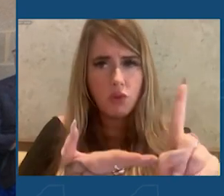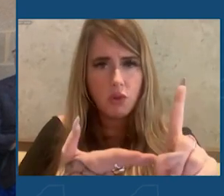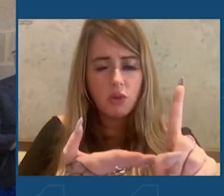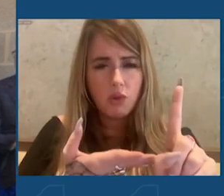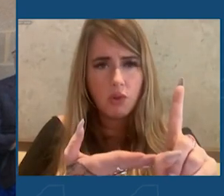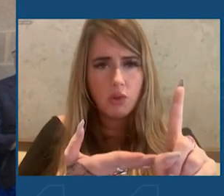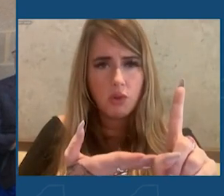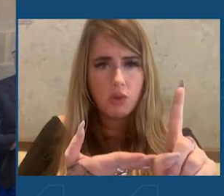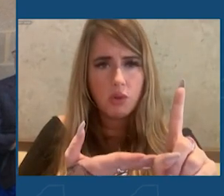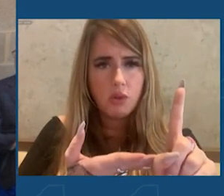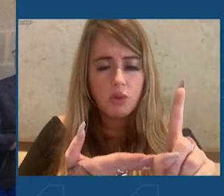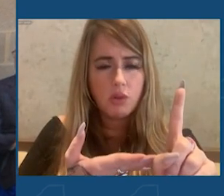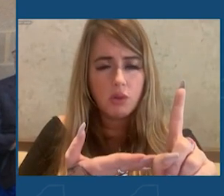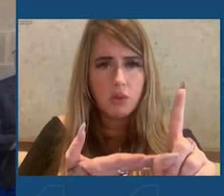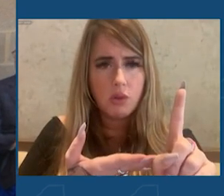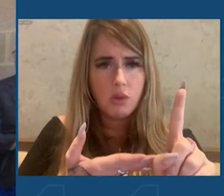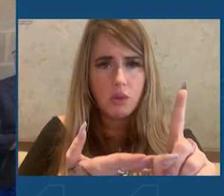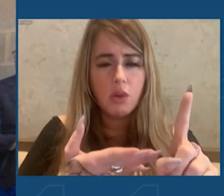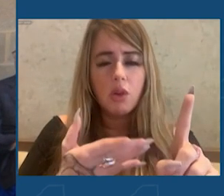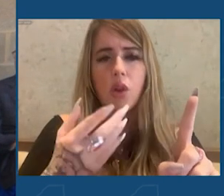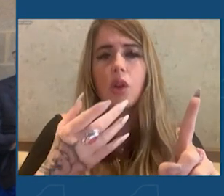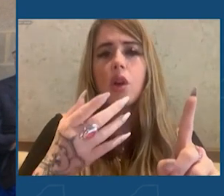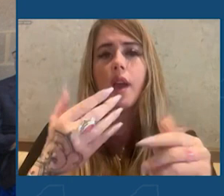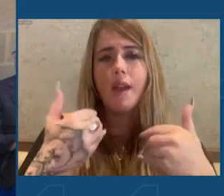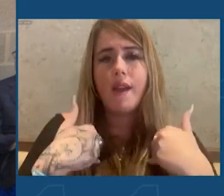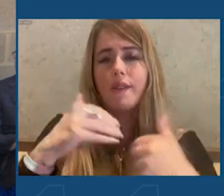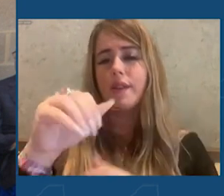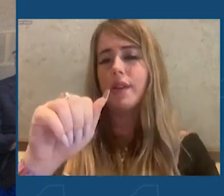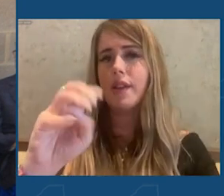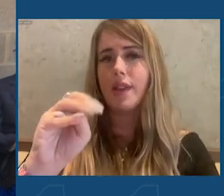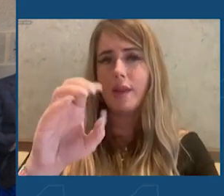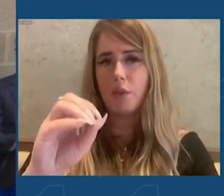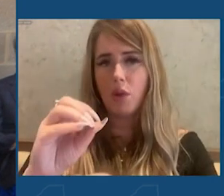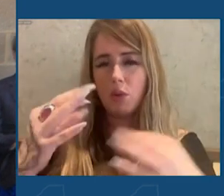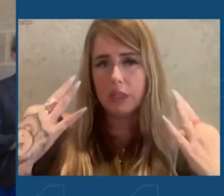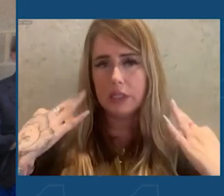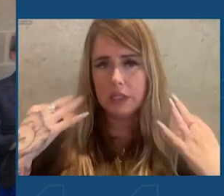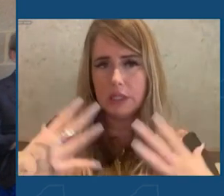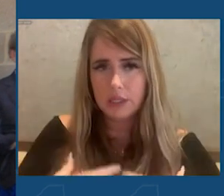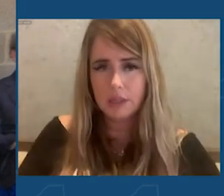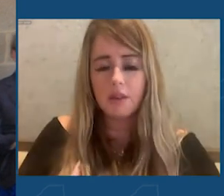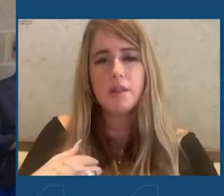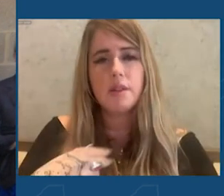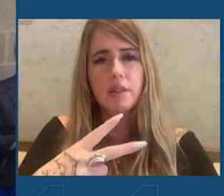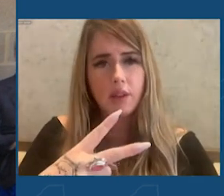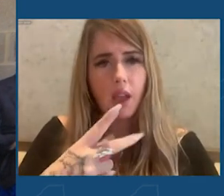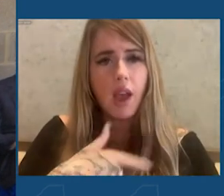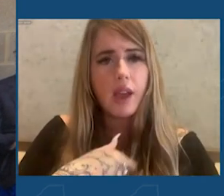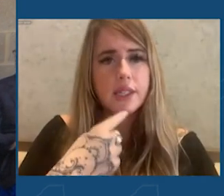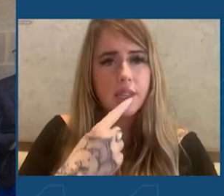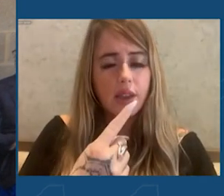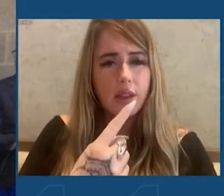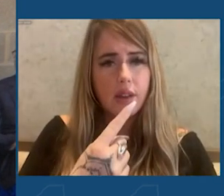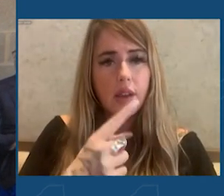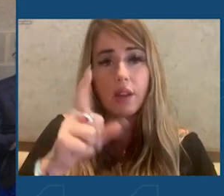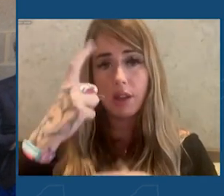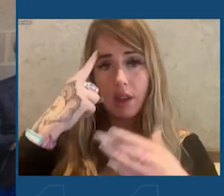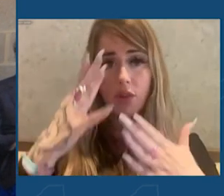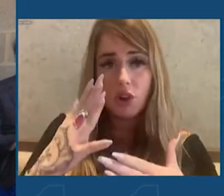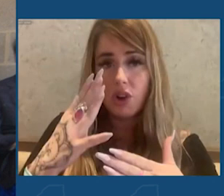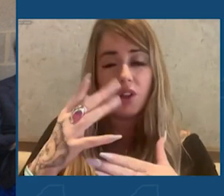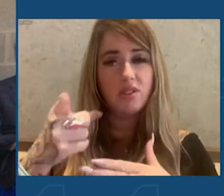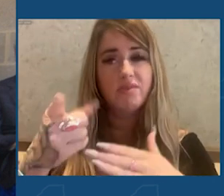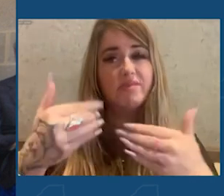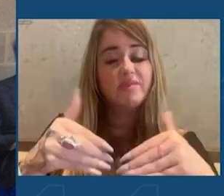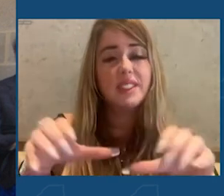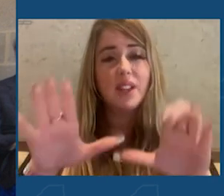wearing? It was a camouflage fatigue dress that she was wearing. And I said, Governor, you couldn't have done a better job of